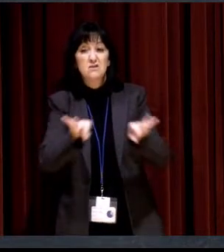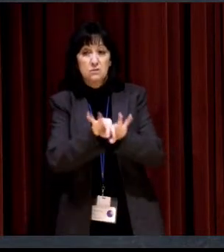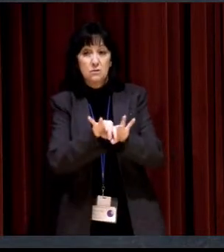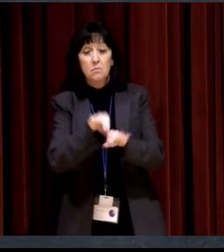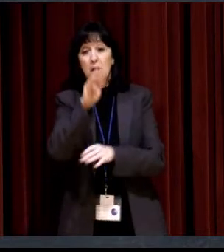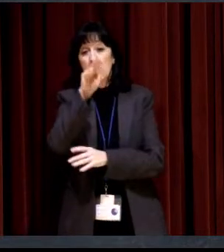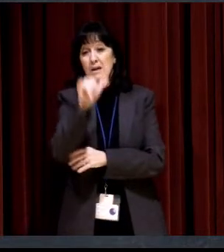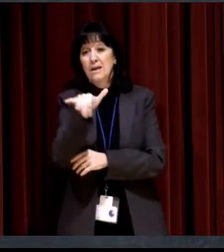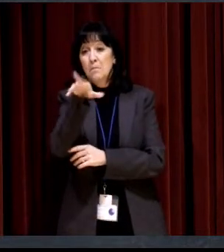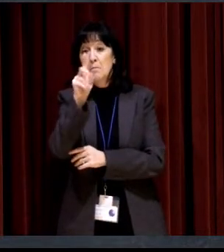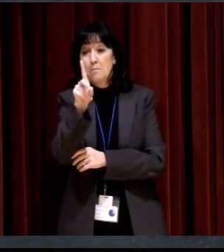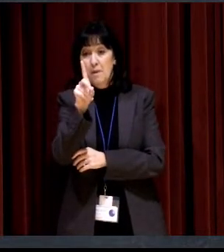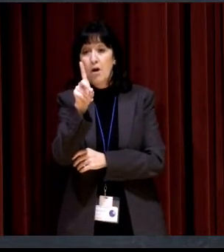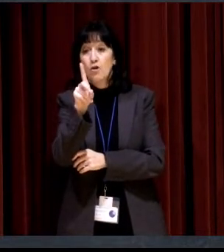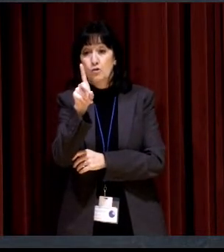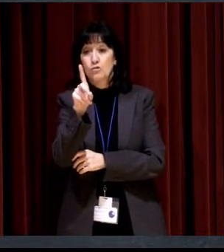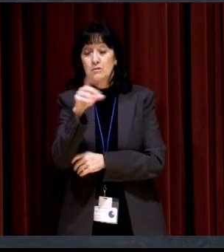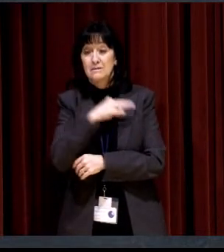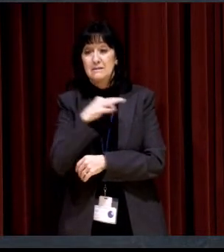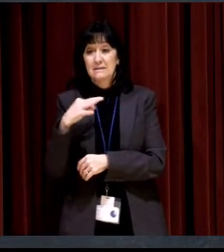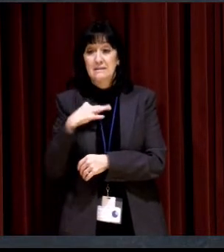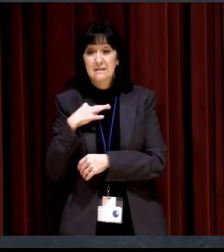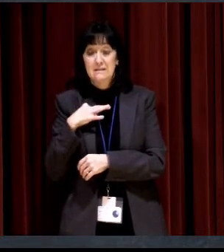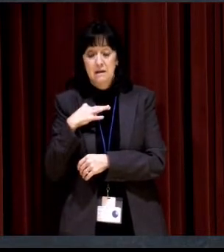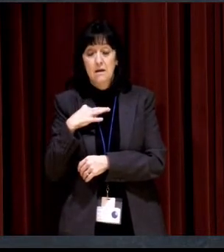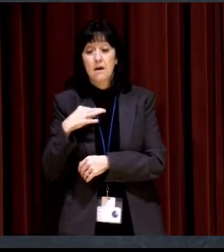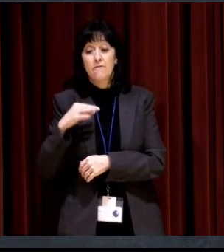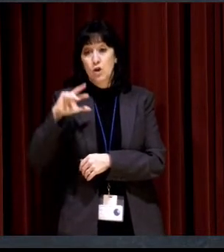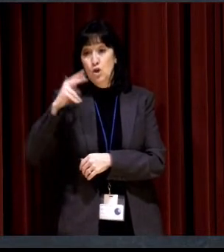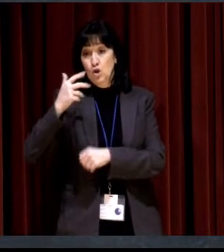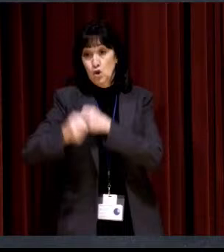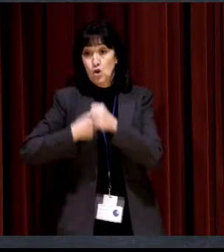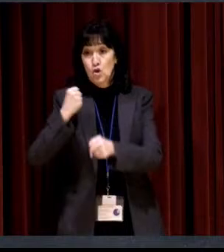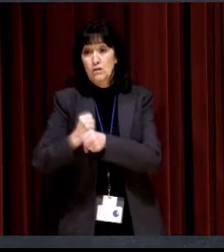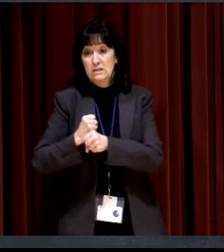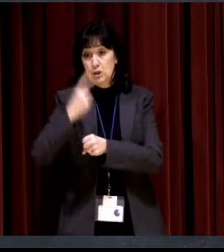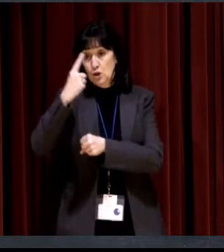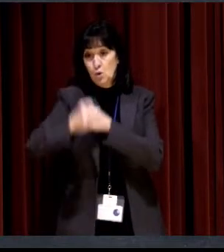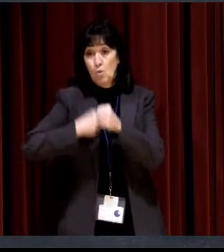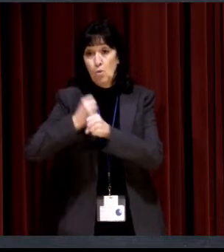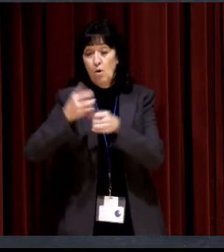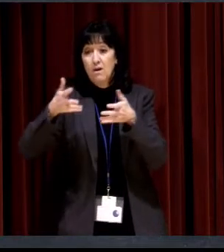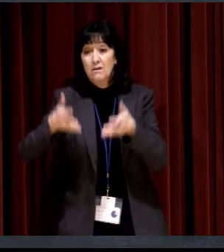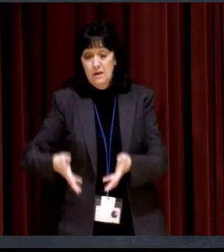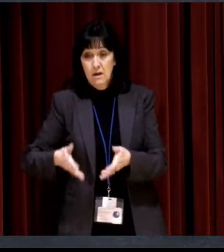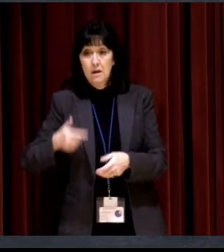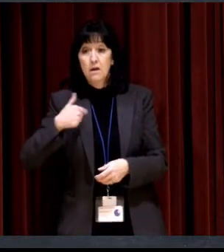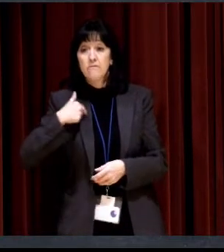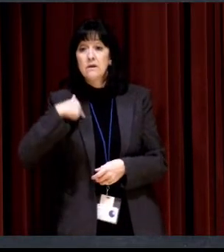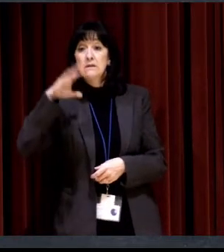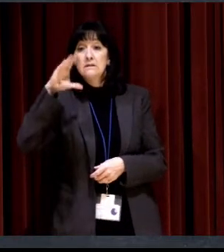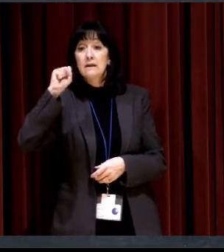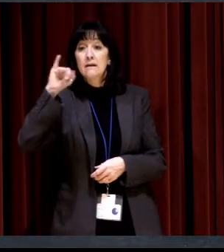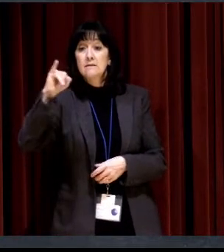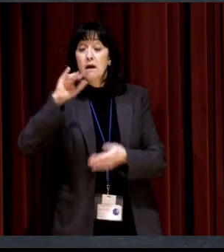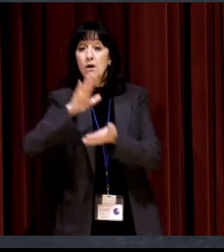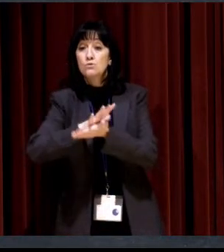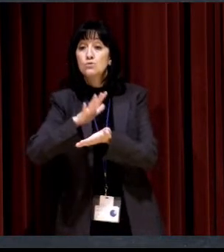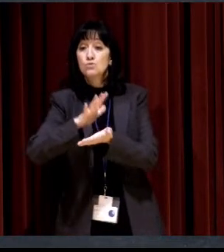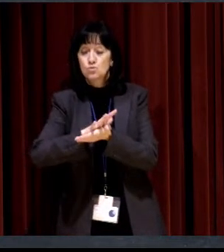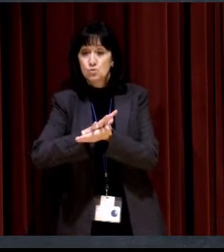year in our second MOU. We have one more year. We know that we're a CSI school, and being a CSI school, we